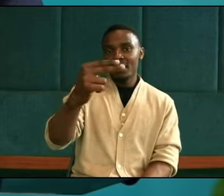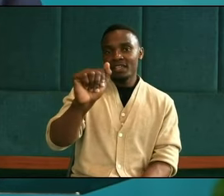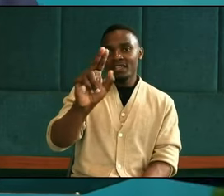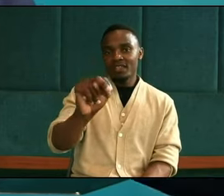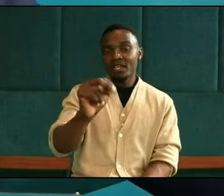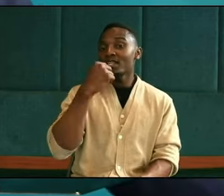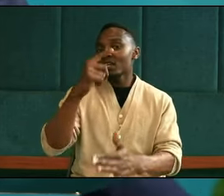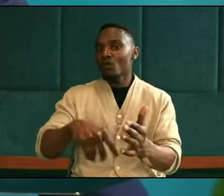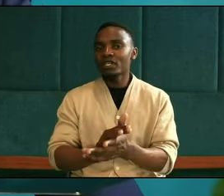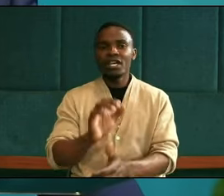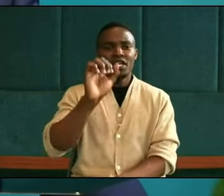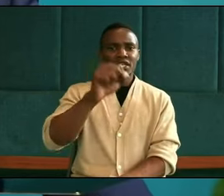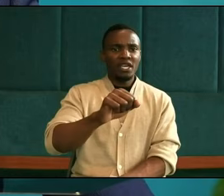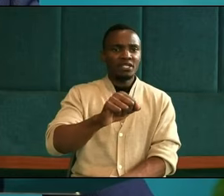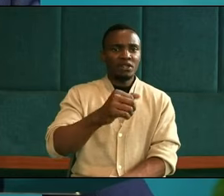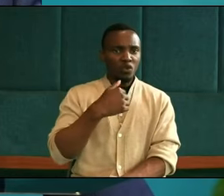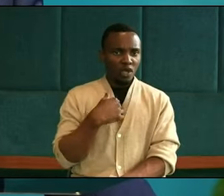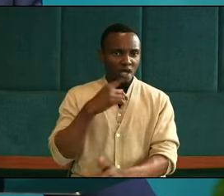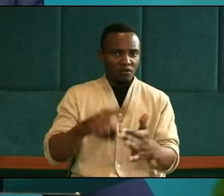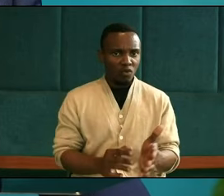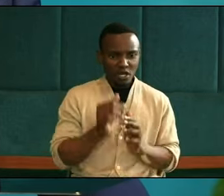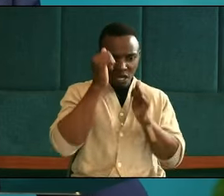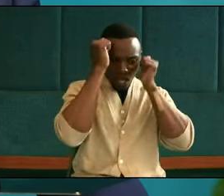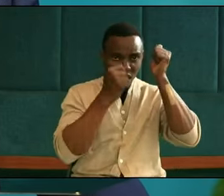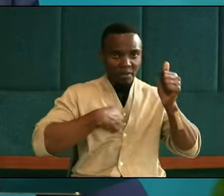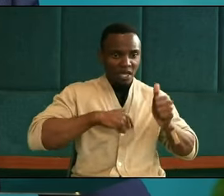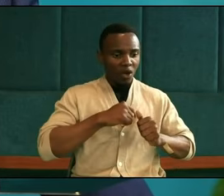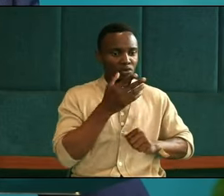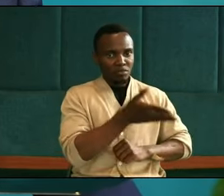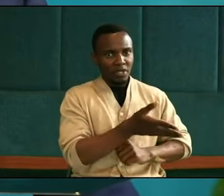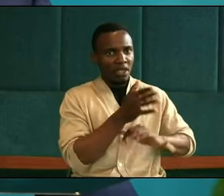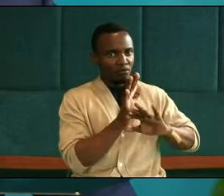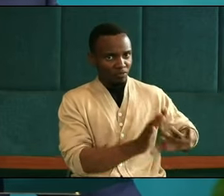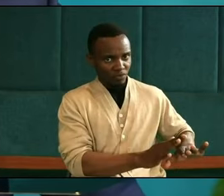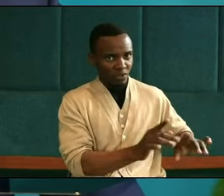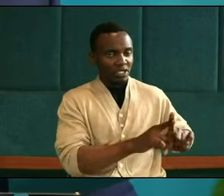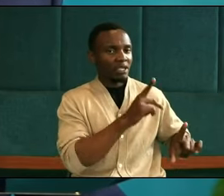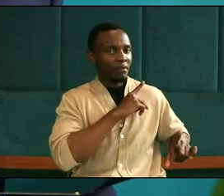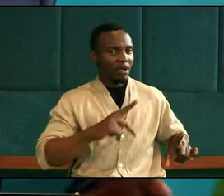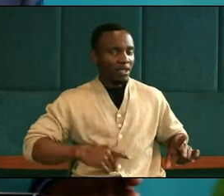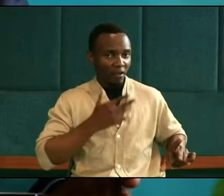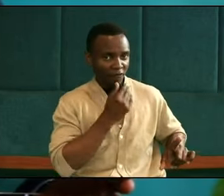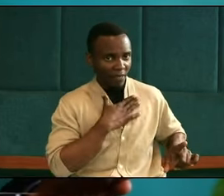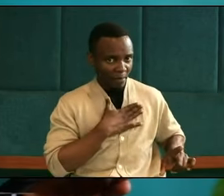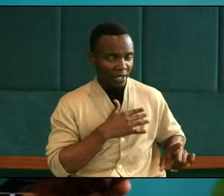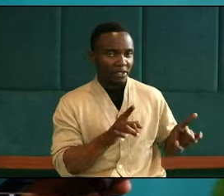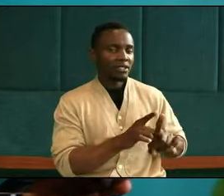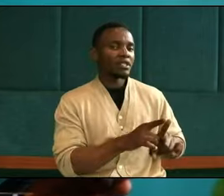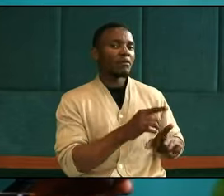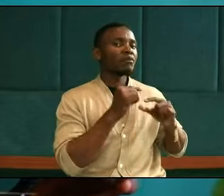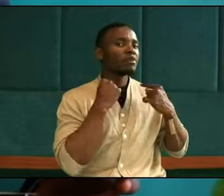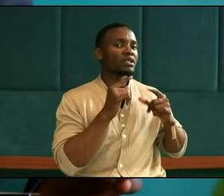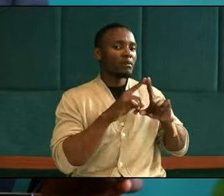yes, there are 600 down there, plus my father, plus the priest. But here we are, two of